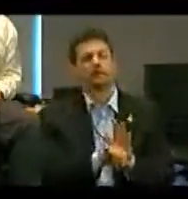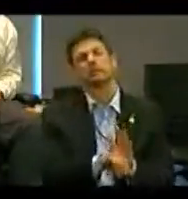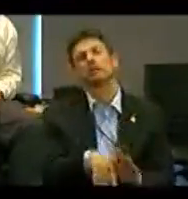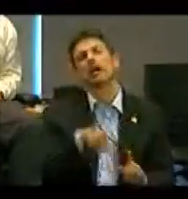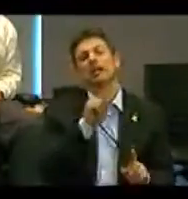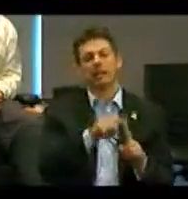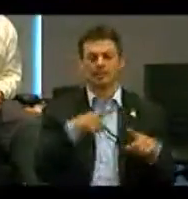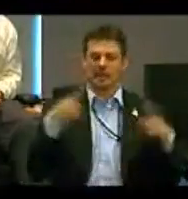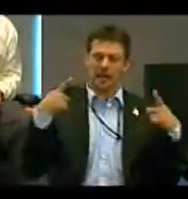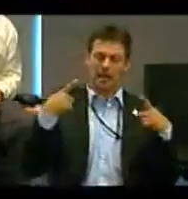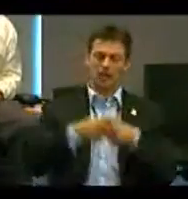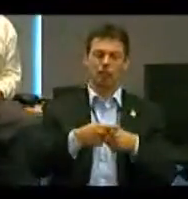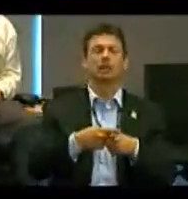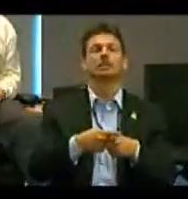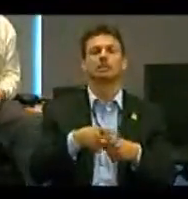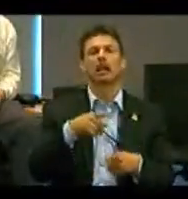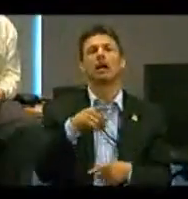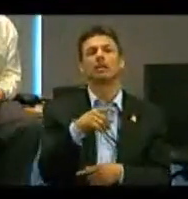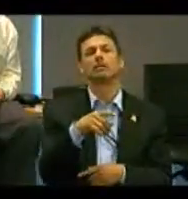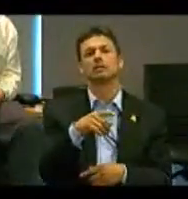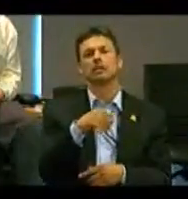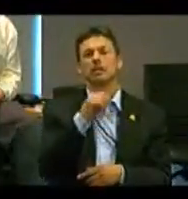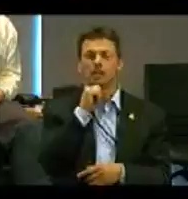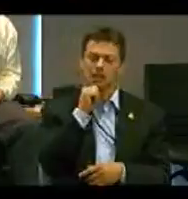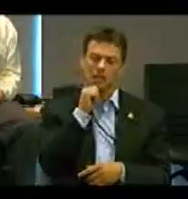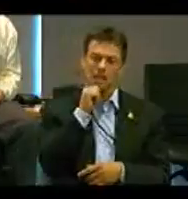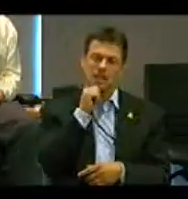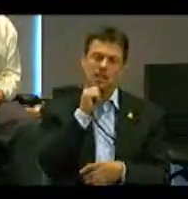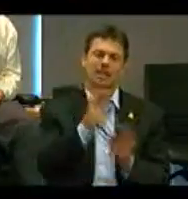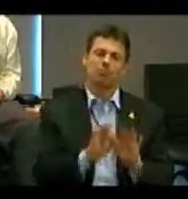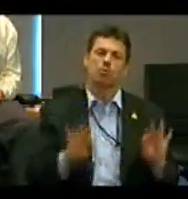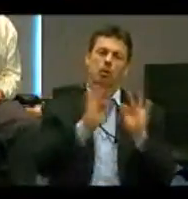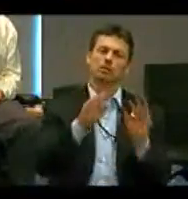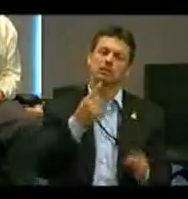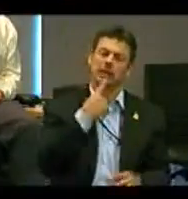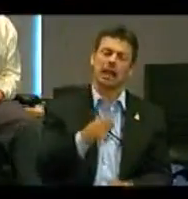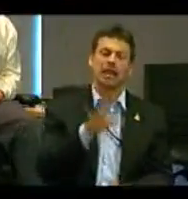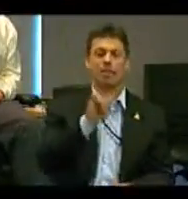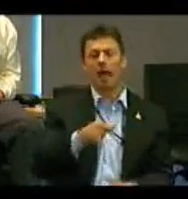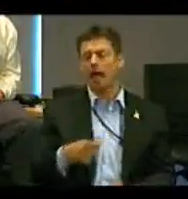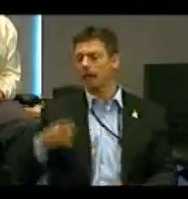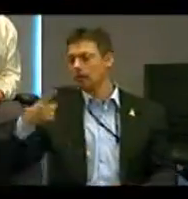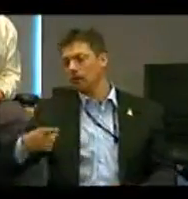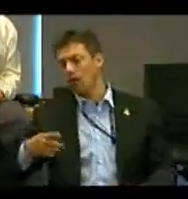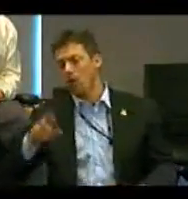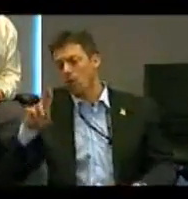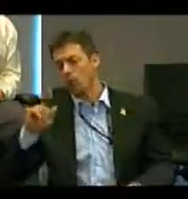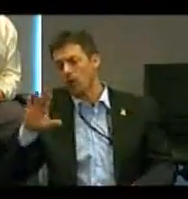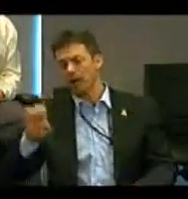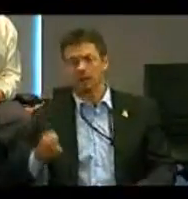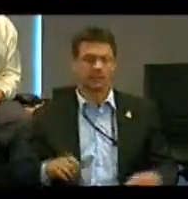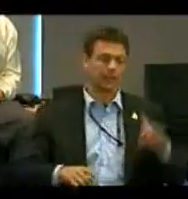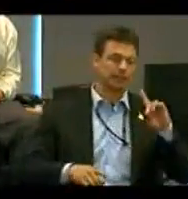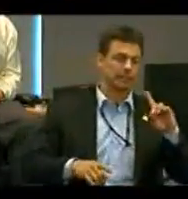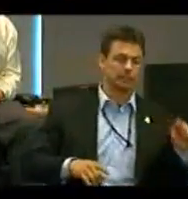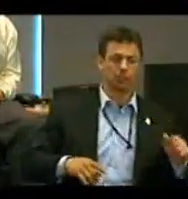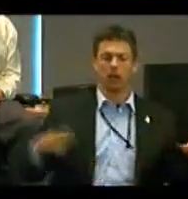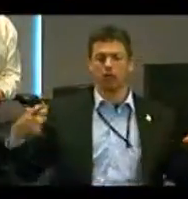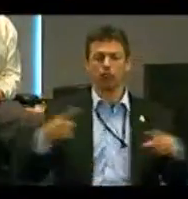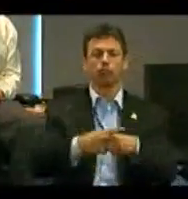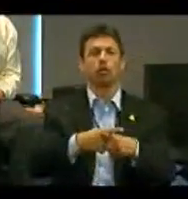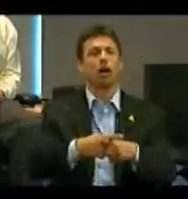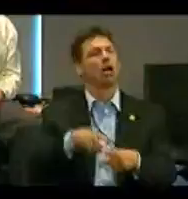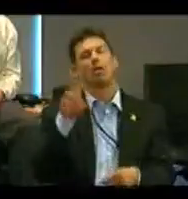about intersectionality, and so it's important for us not to just say the intersections of race and disability and leave it at that, but to understand that there